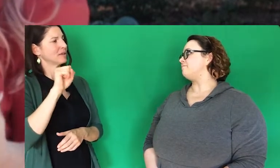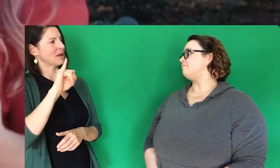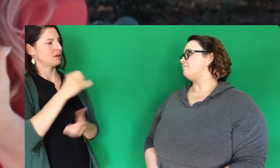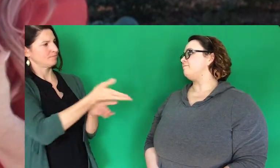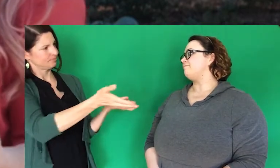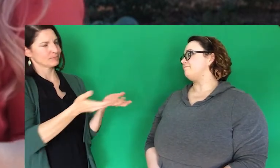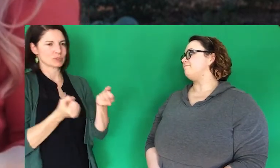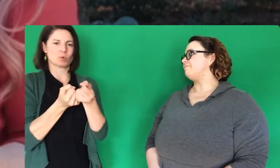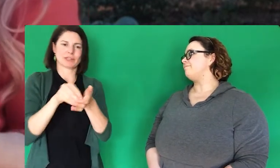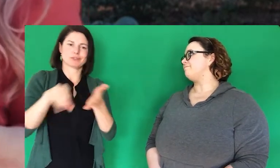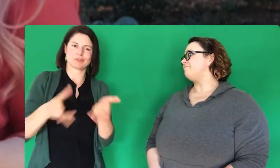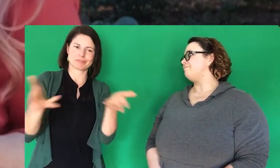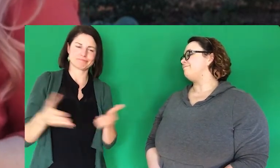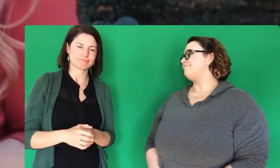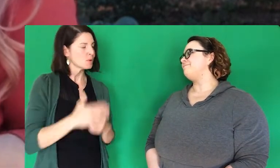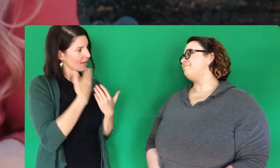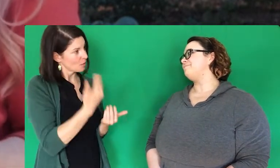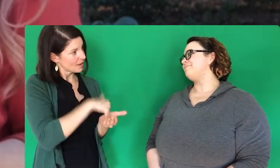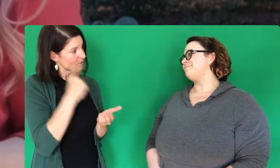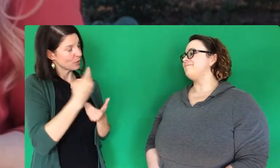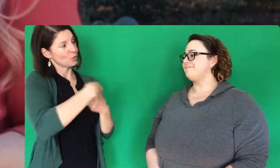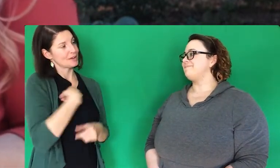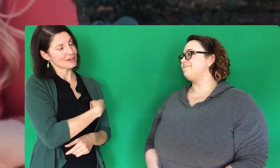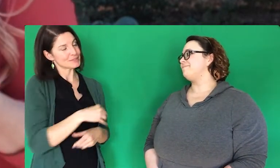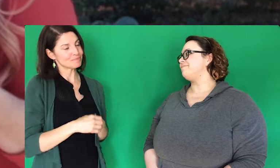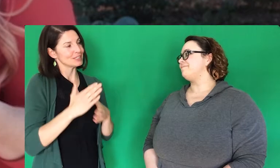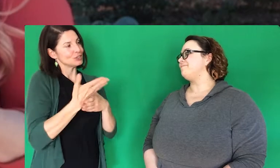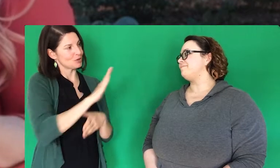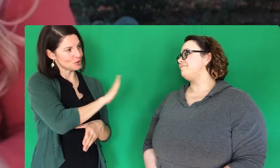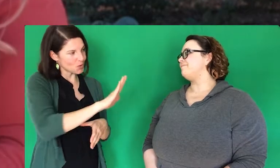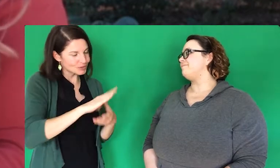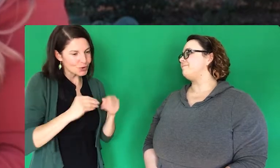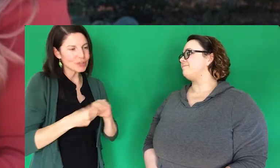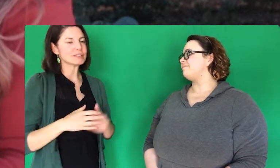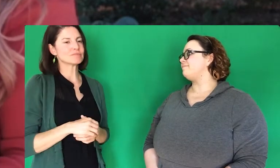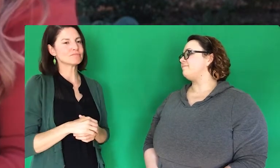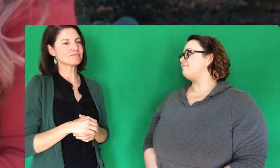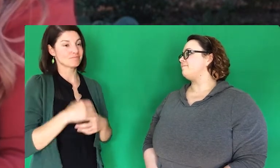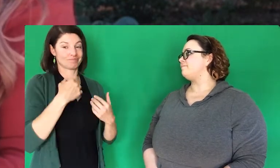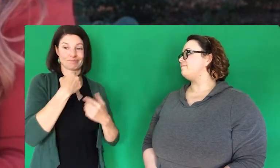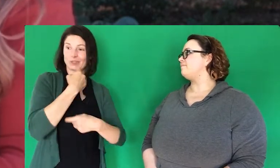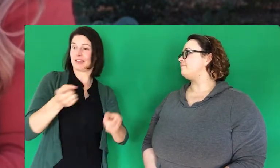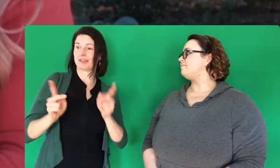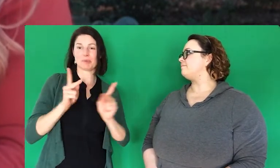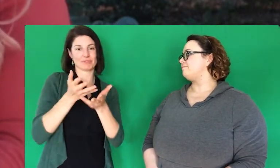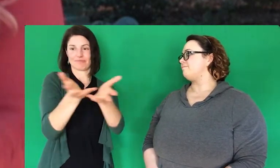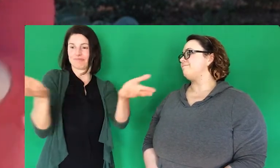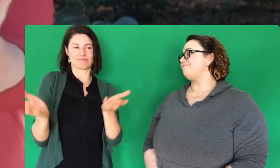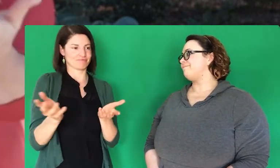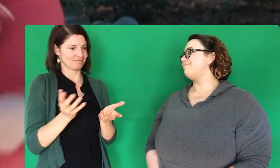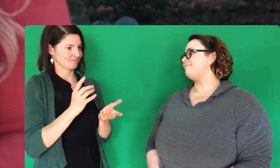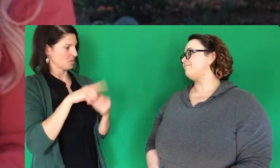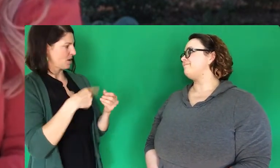to know that ASI is out there supporting students. So thank you again for joining us and sharing your stories and really